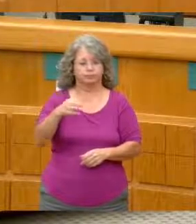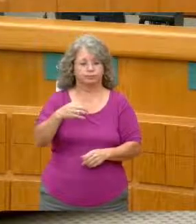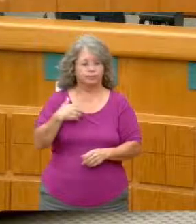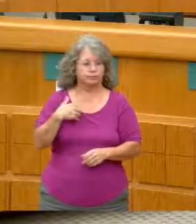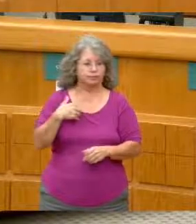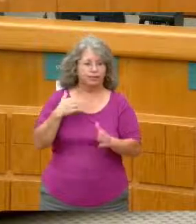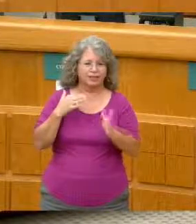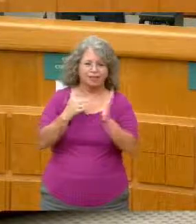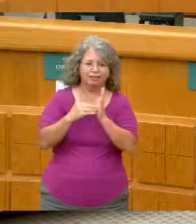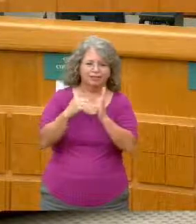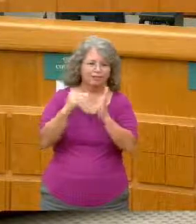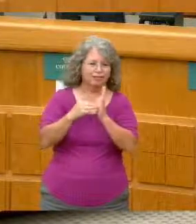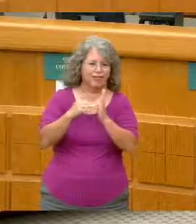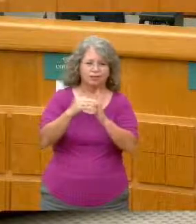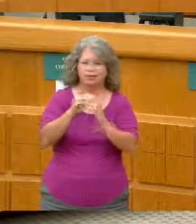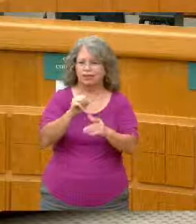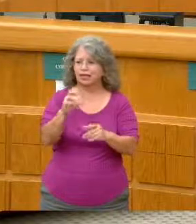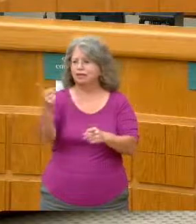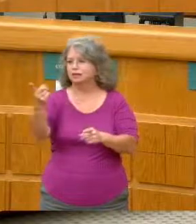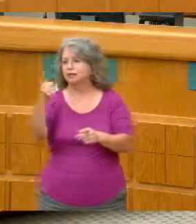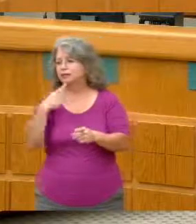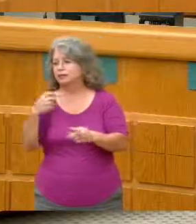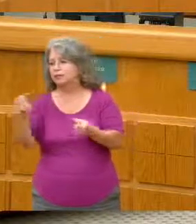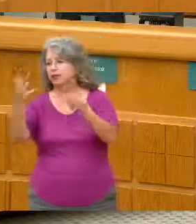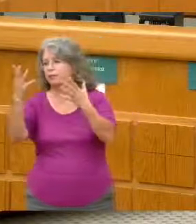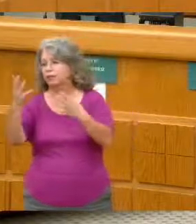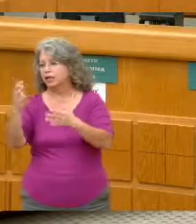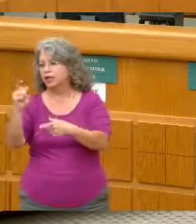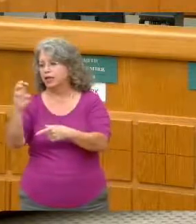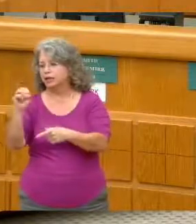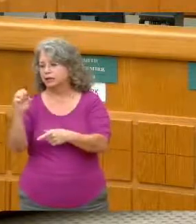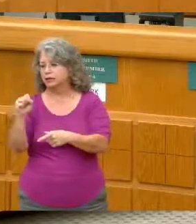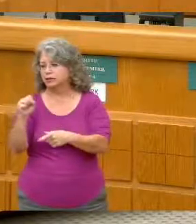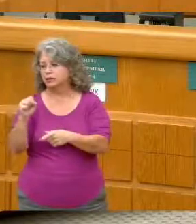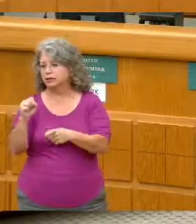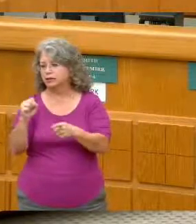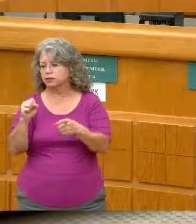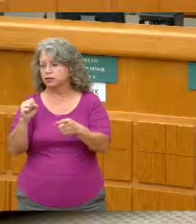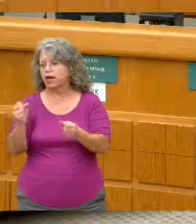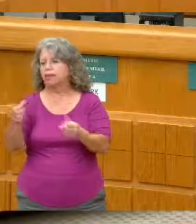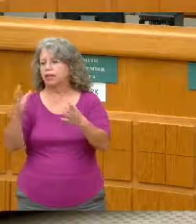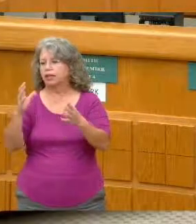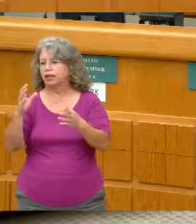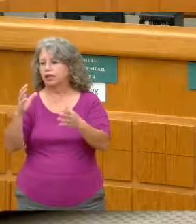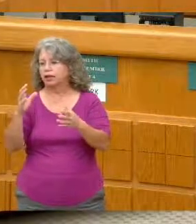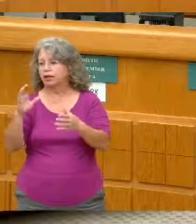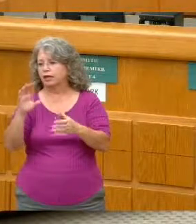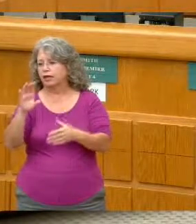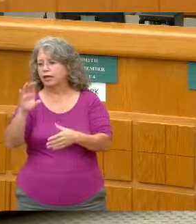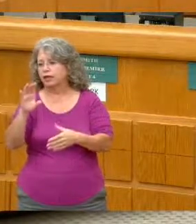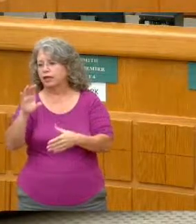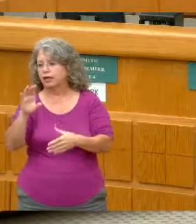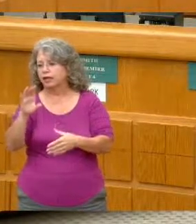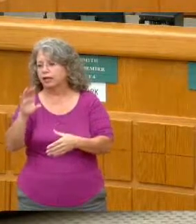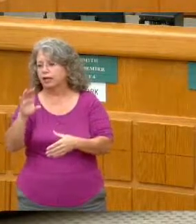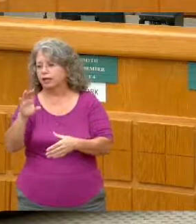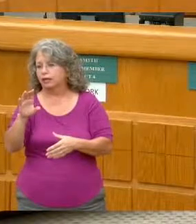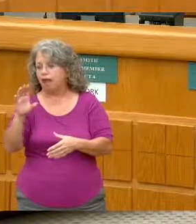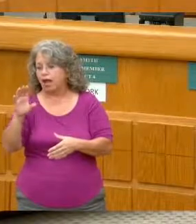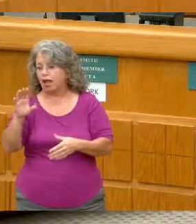826-8019. We have over thousands and thousands of cases. Annette, shout it out for me. We've got how many active cases? I